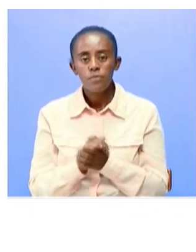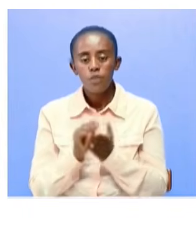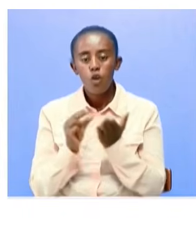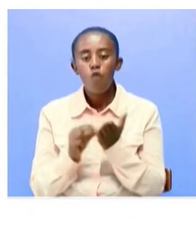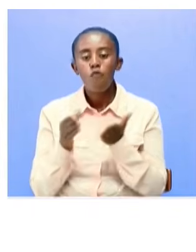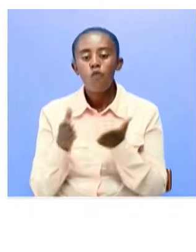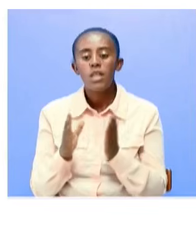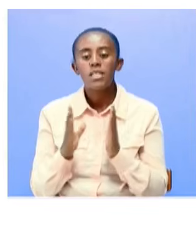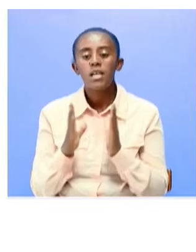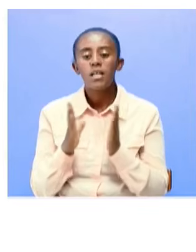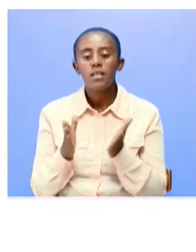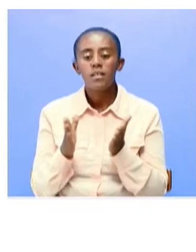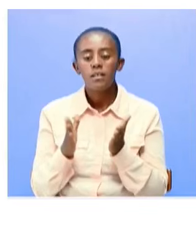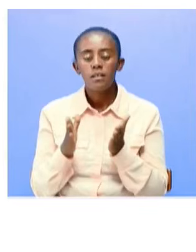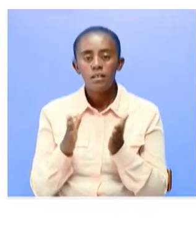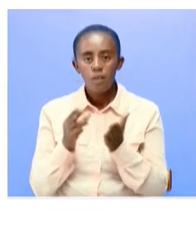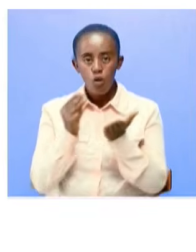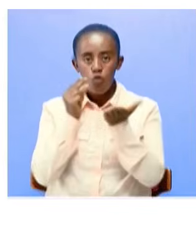voluntarily.